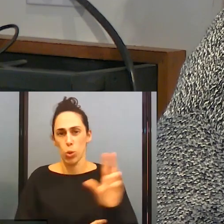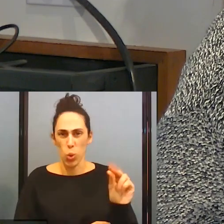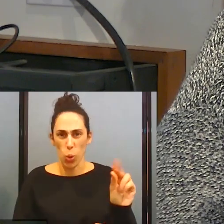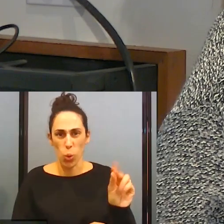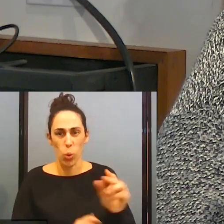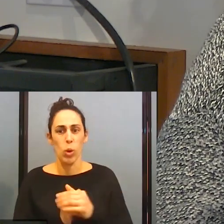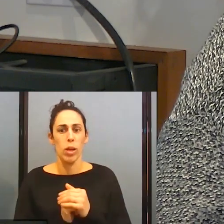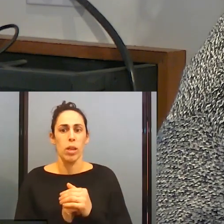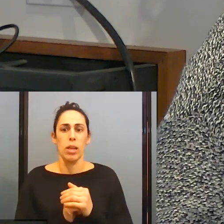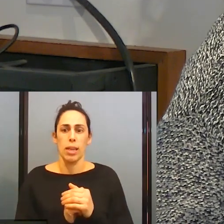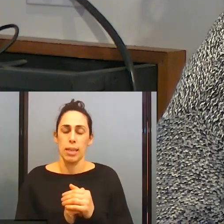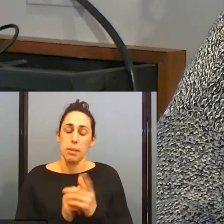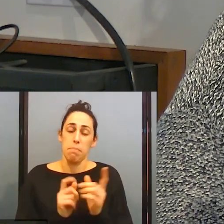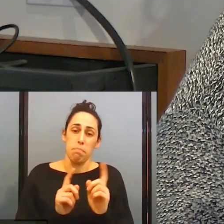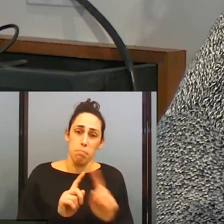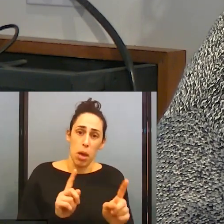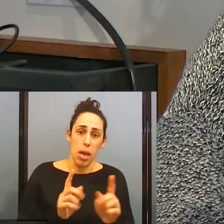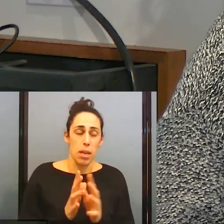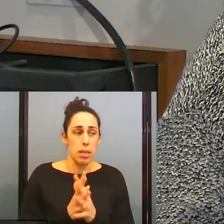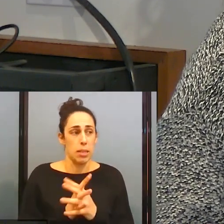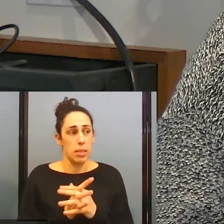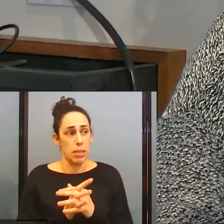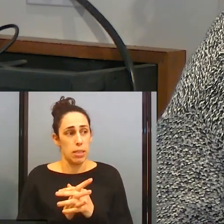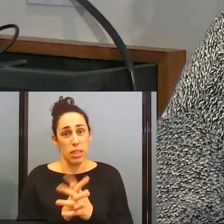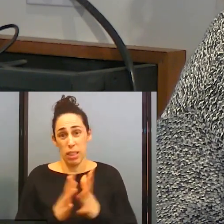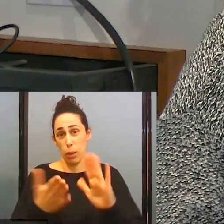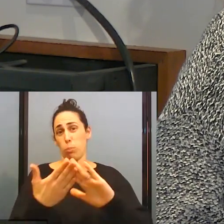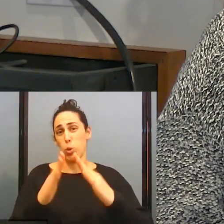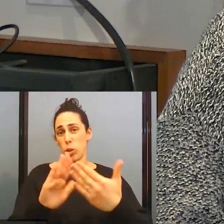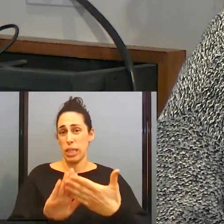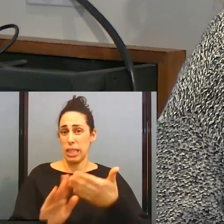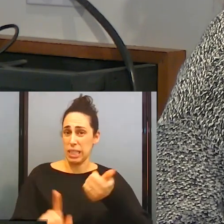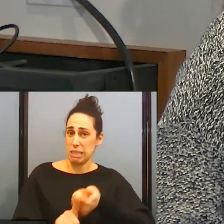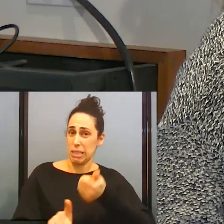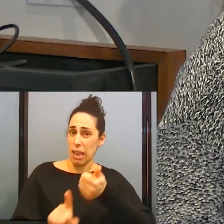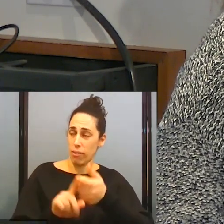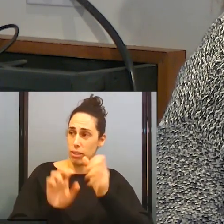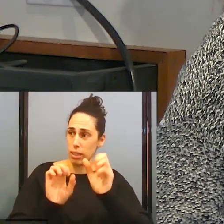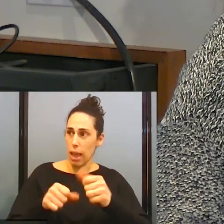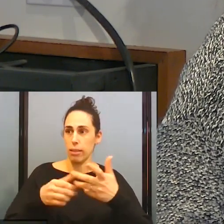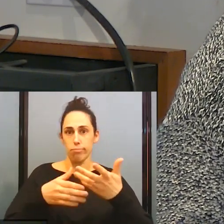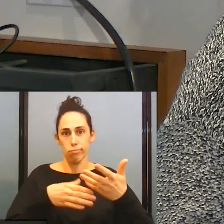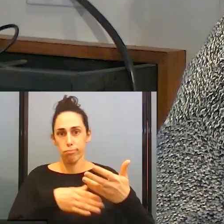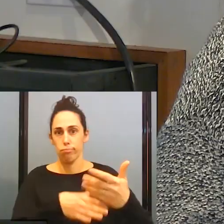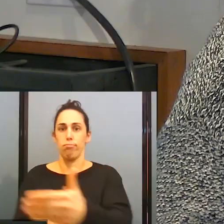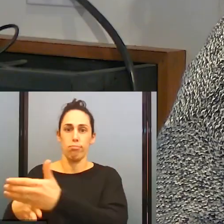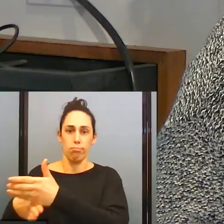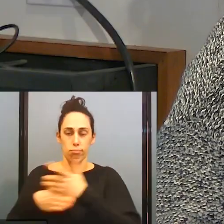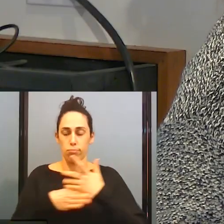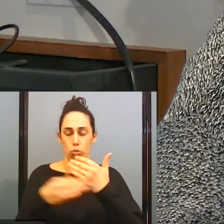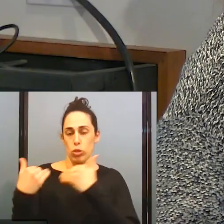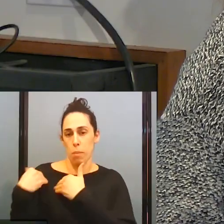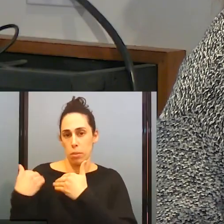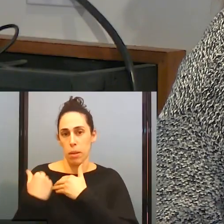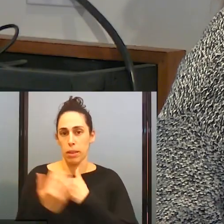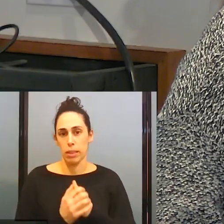being supported by their own community, like not necessarily by this sort of settlement community, but actually by their